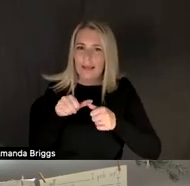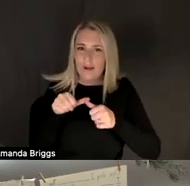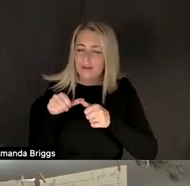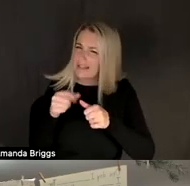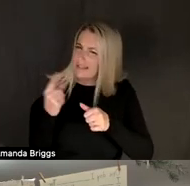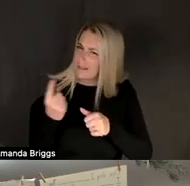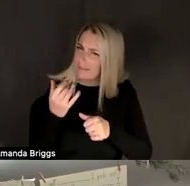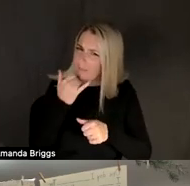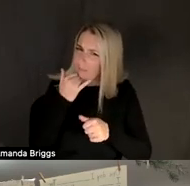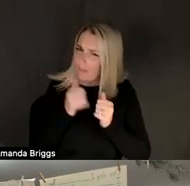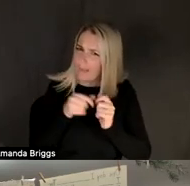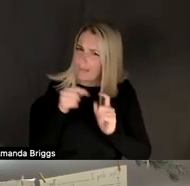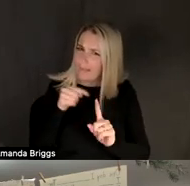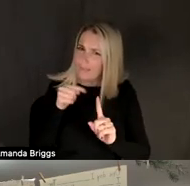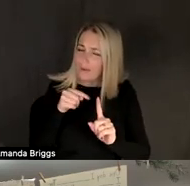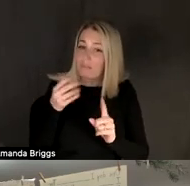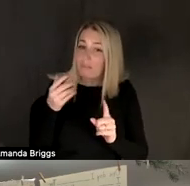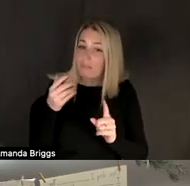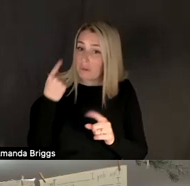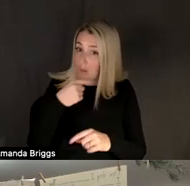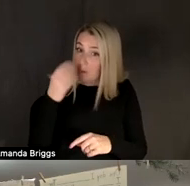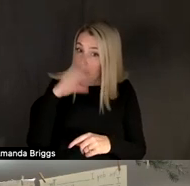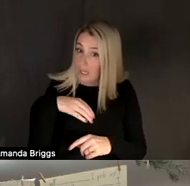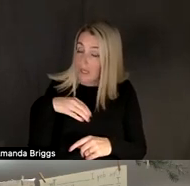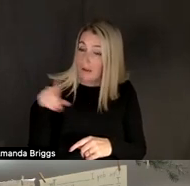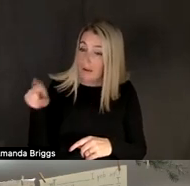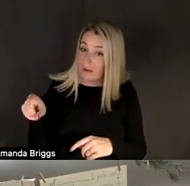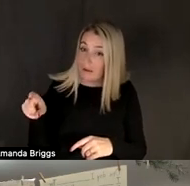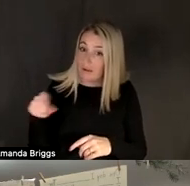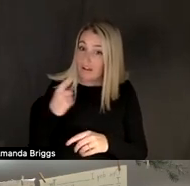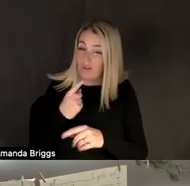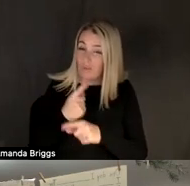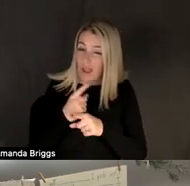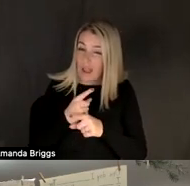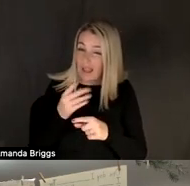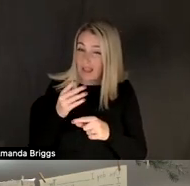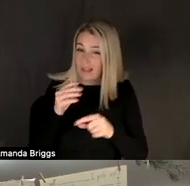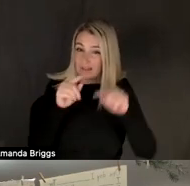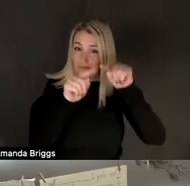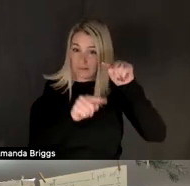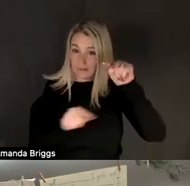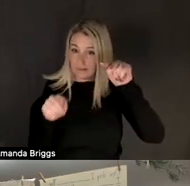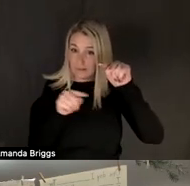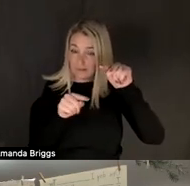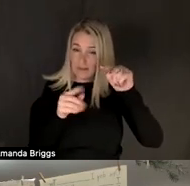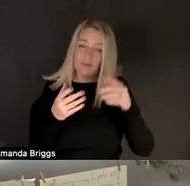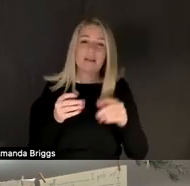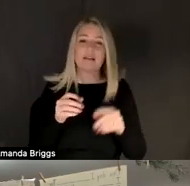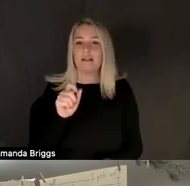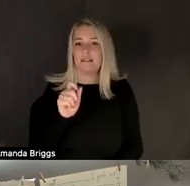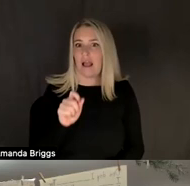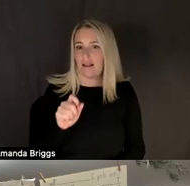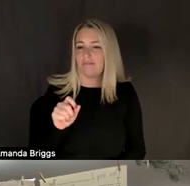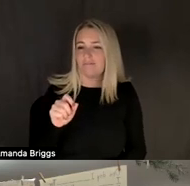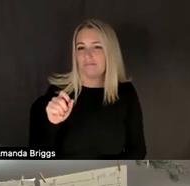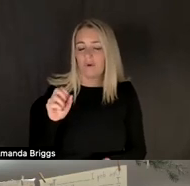it, or does it look weird? Is it facing in the right direction? Eventually, we're just putting a dot underneath, and they know, oh, did I write it